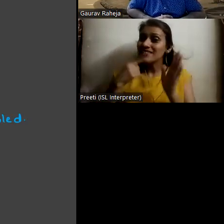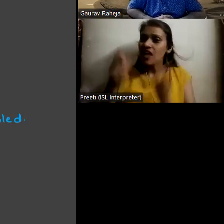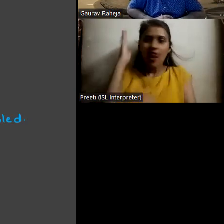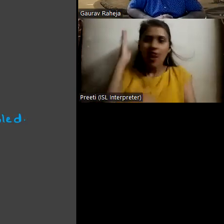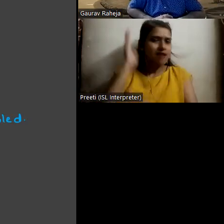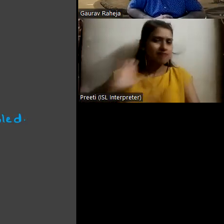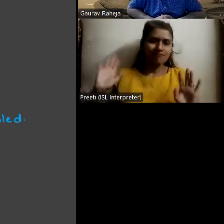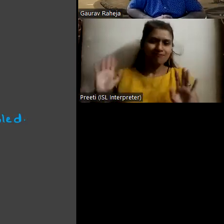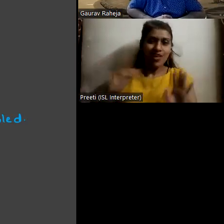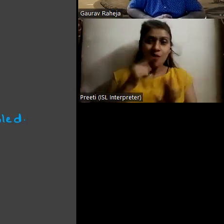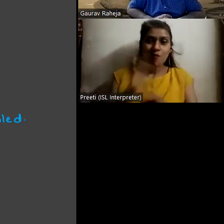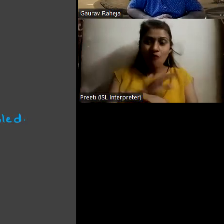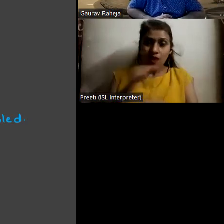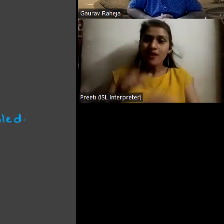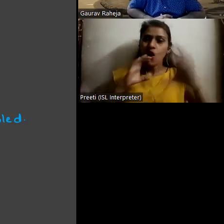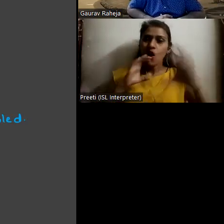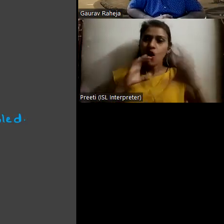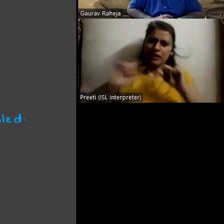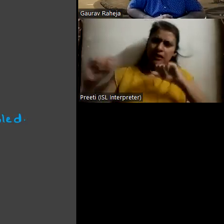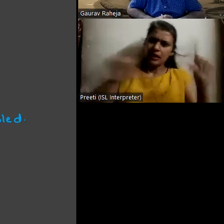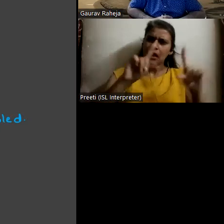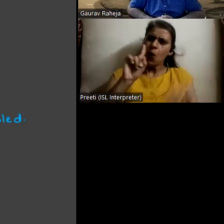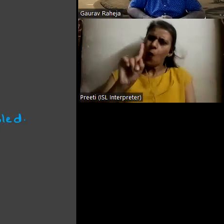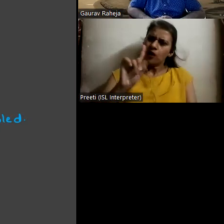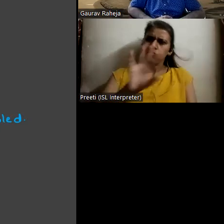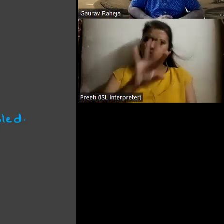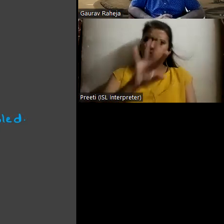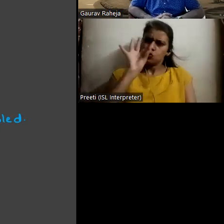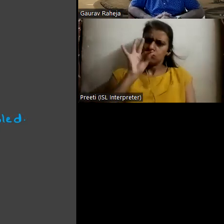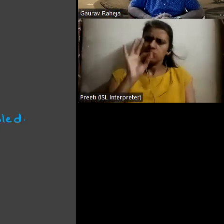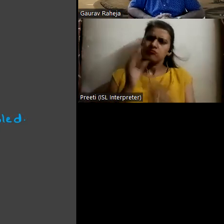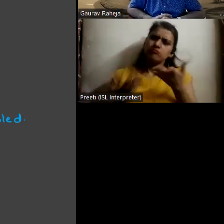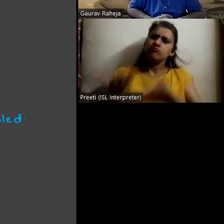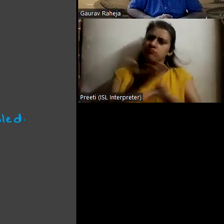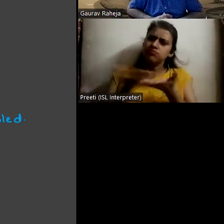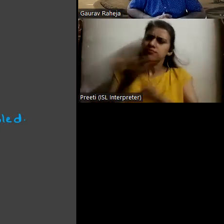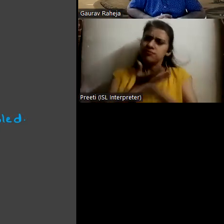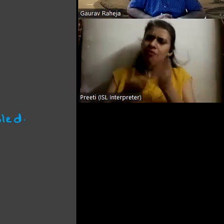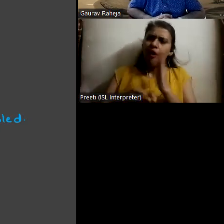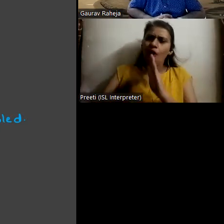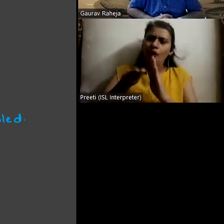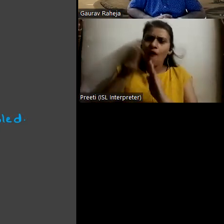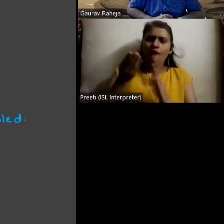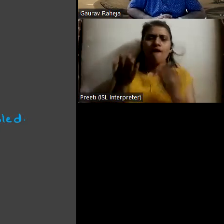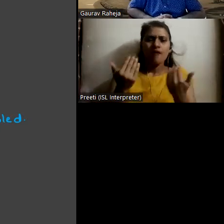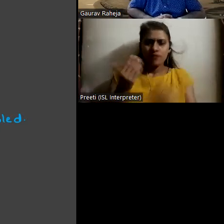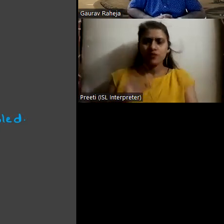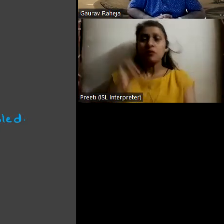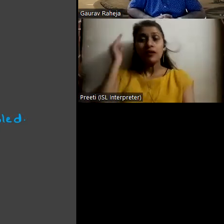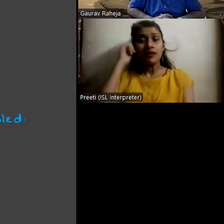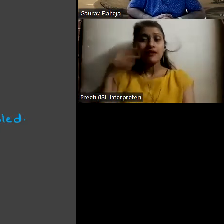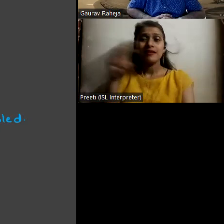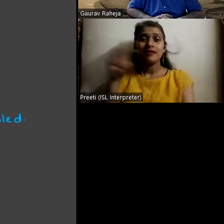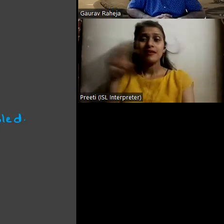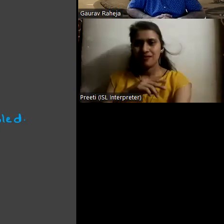so much, dear participants, for sharing your views. So my intent of asking you this was that,